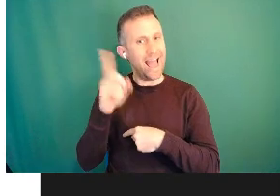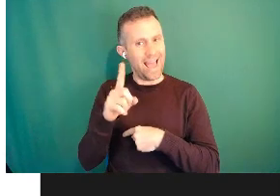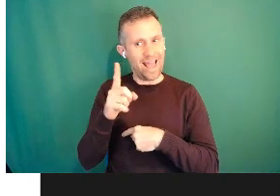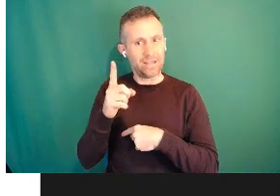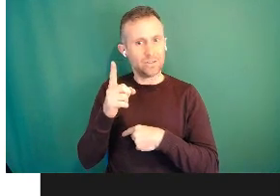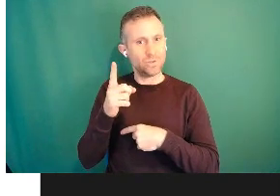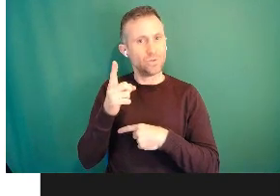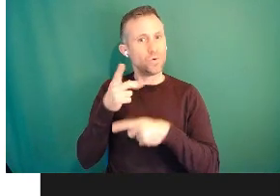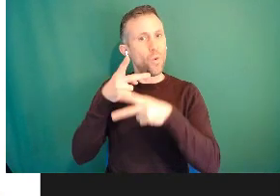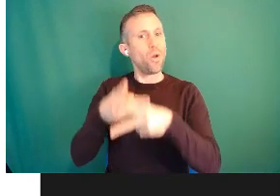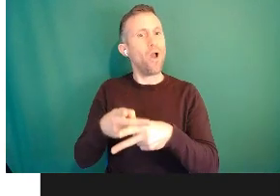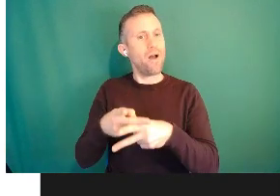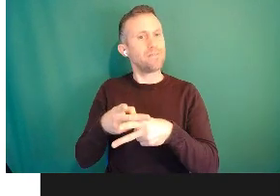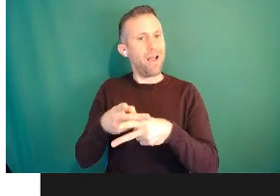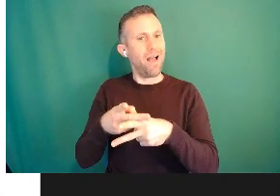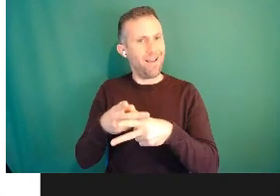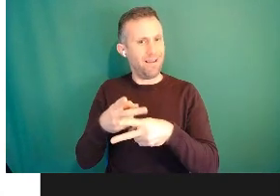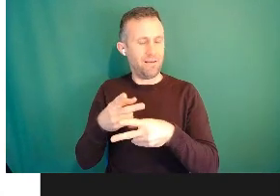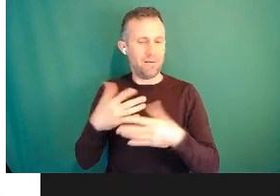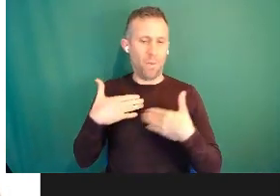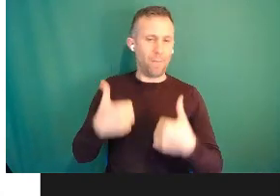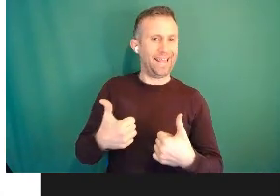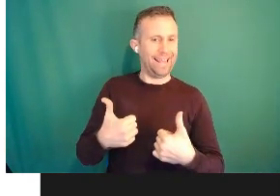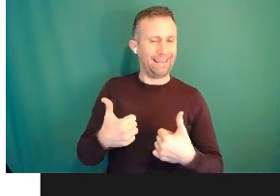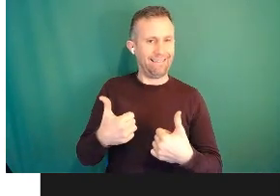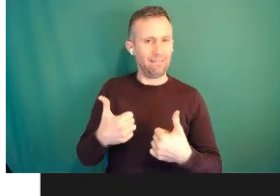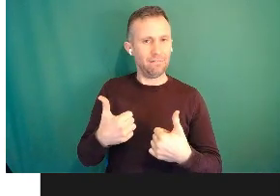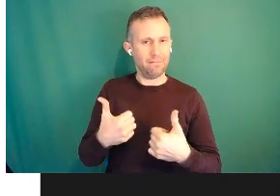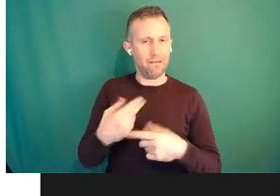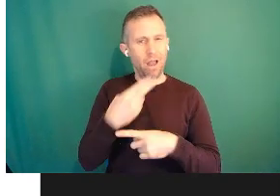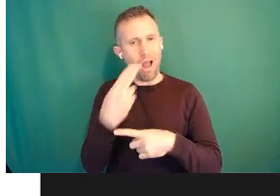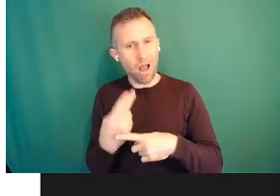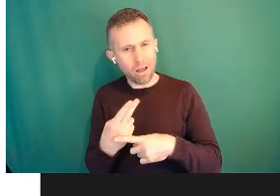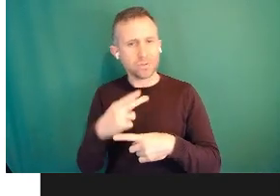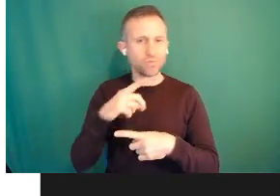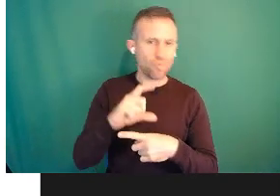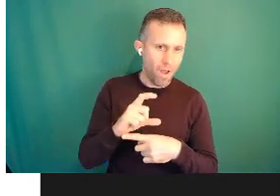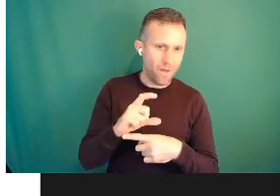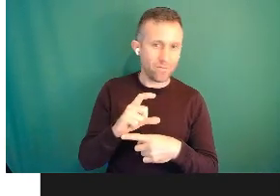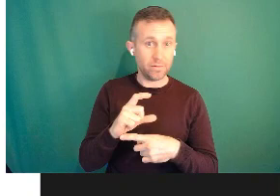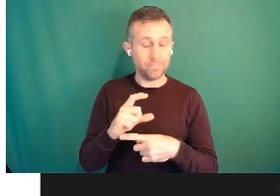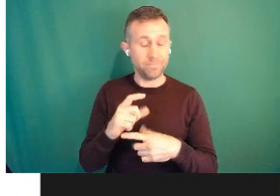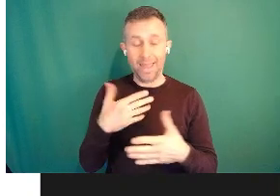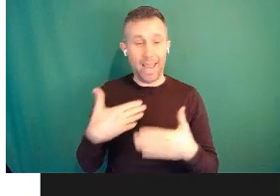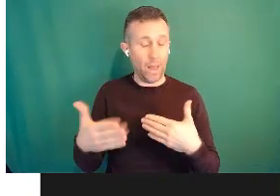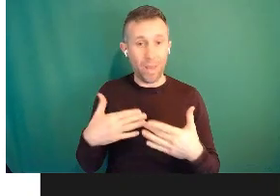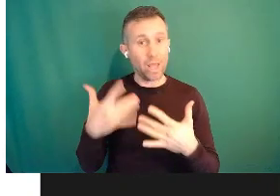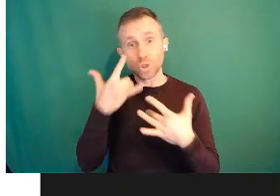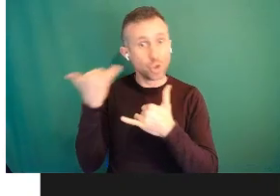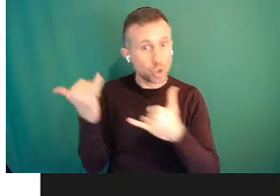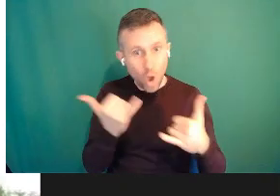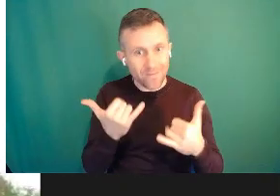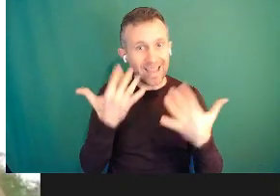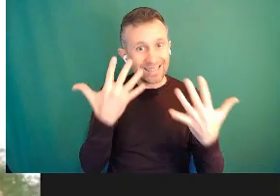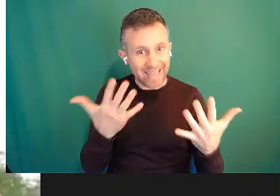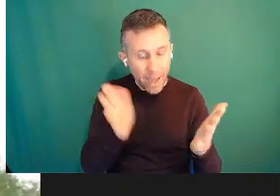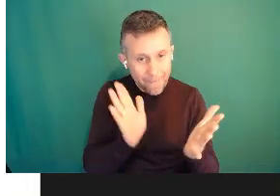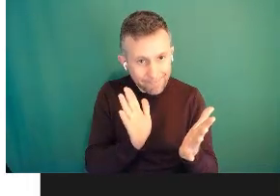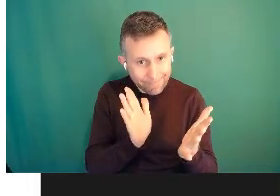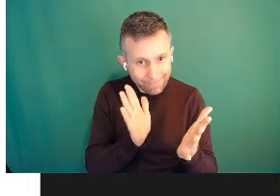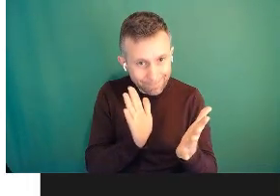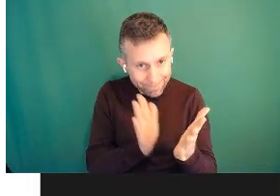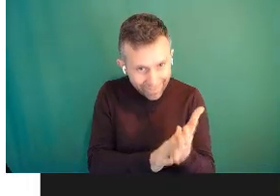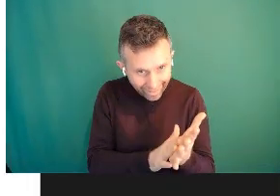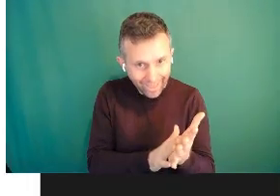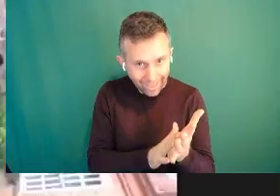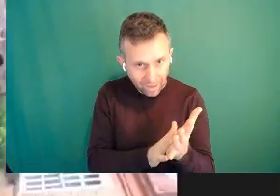And he had his survey done, £10 million with repair work. So the first couple of years of the trust life was repair work to stabilise the